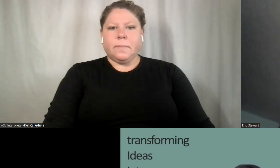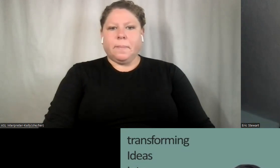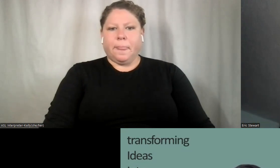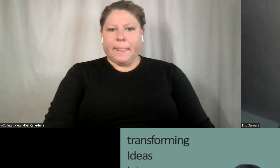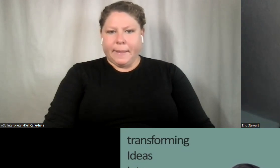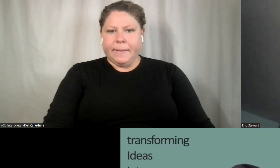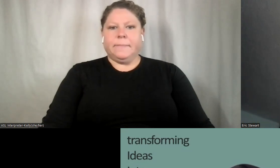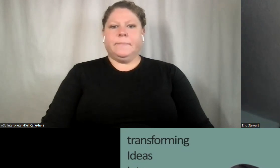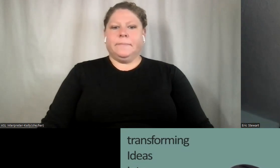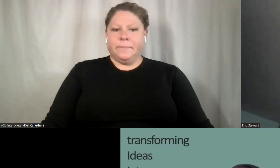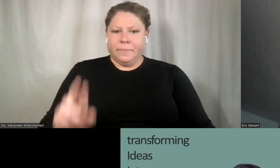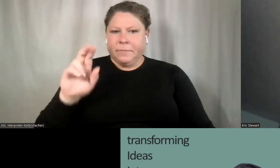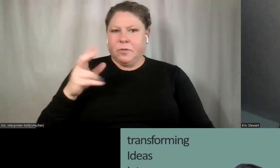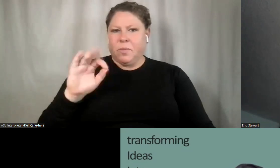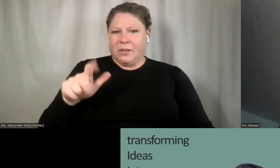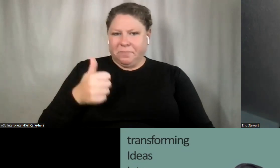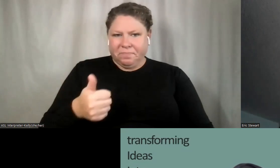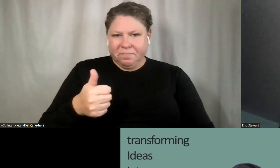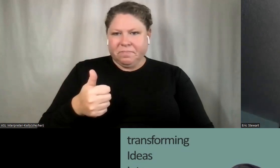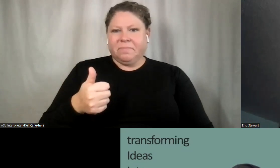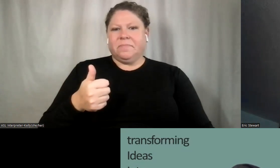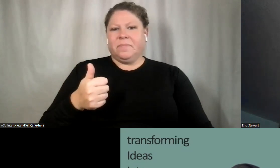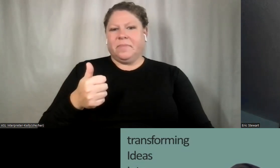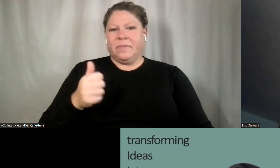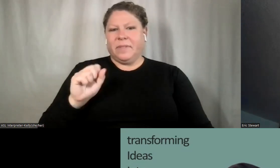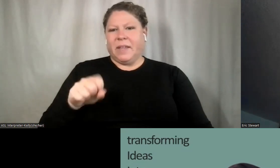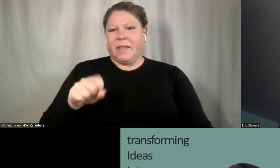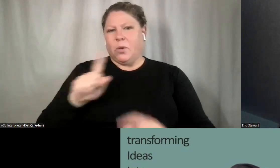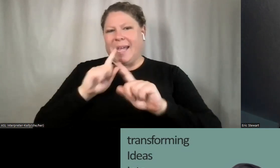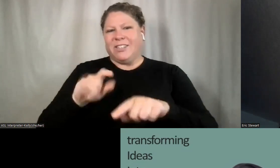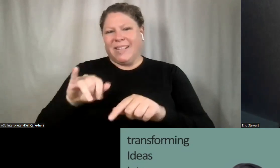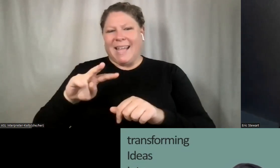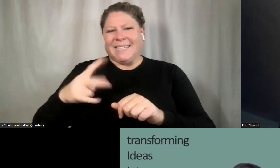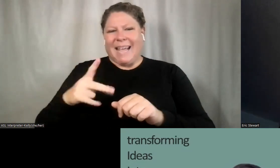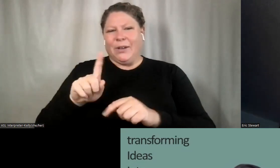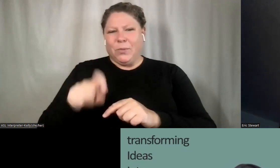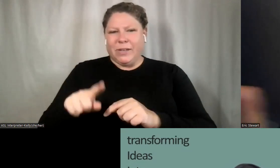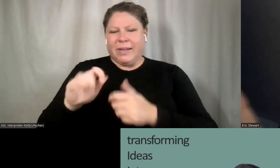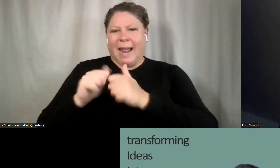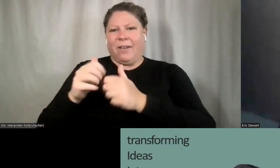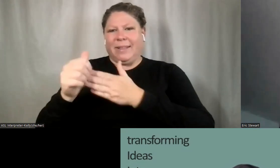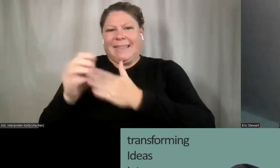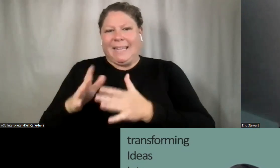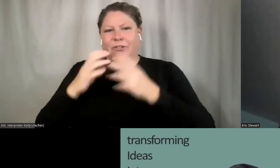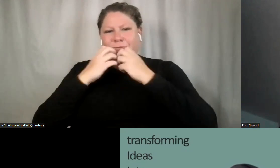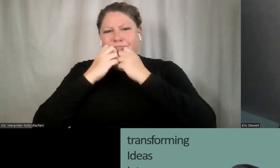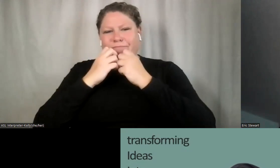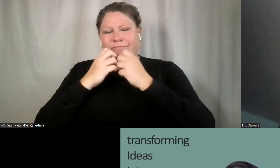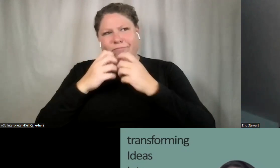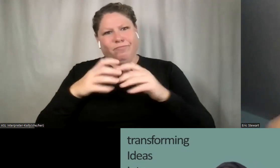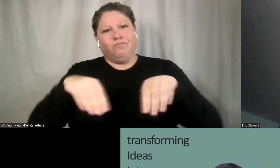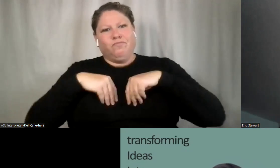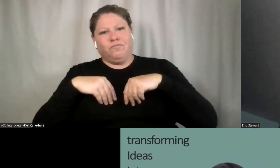Awesome. And that you just answered the second question, which was how can we get executives to embrace this kind of thinking? So. Exactly. And